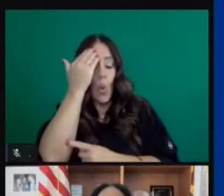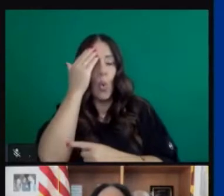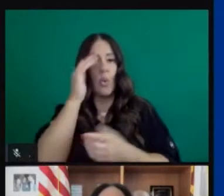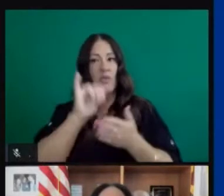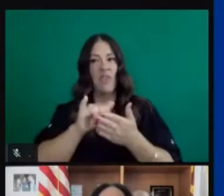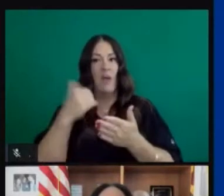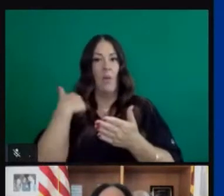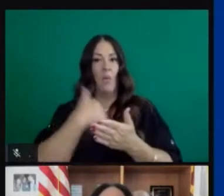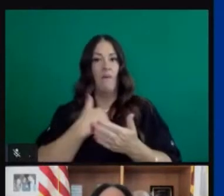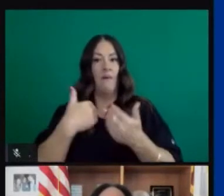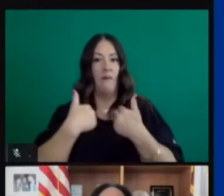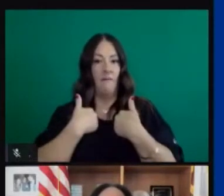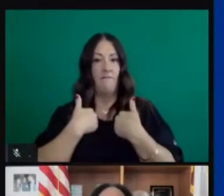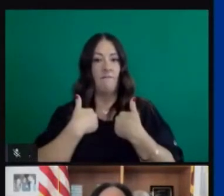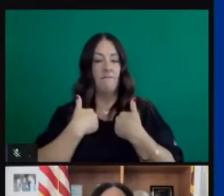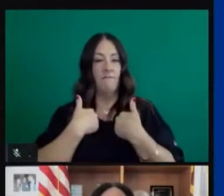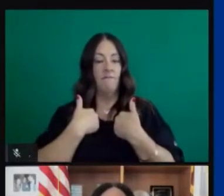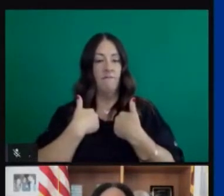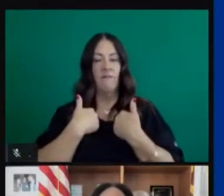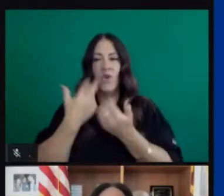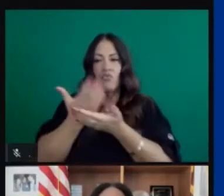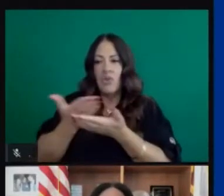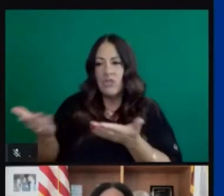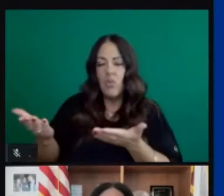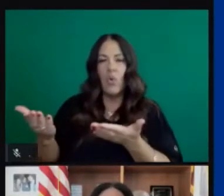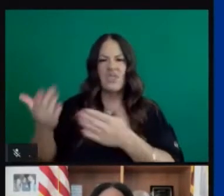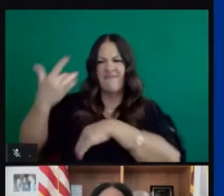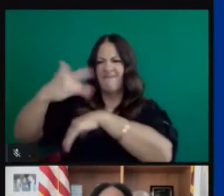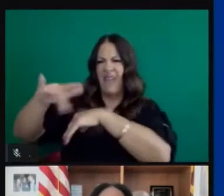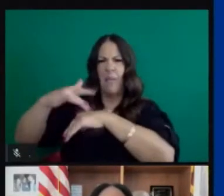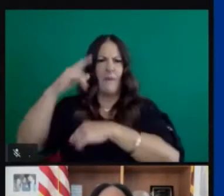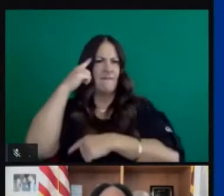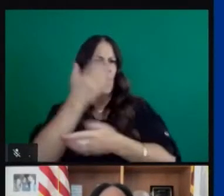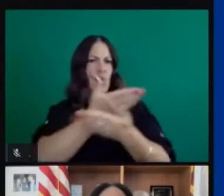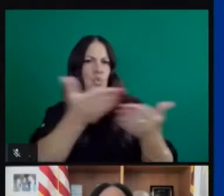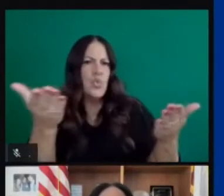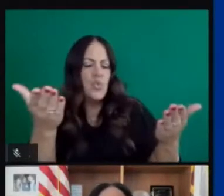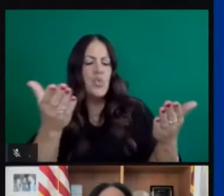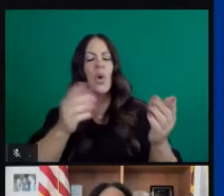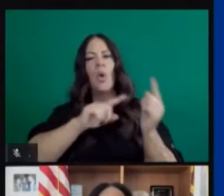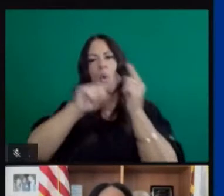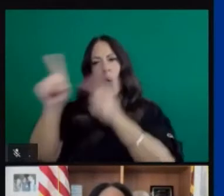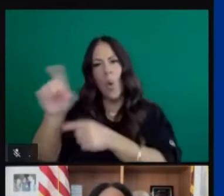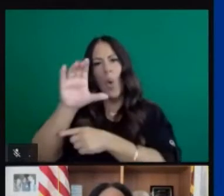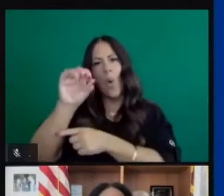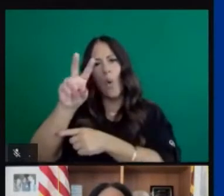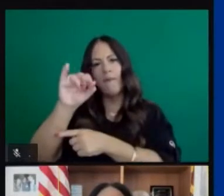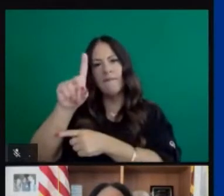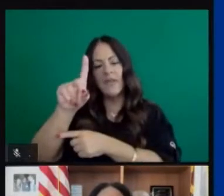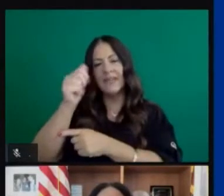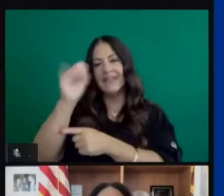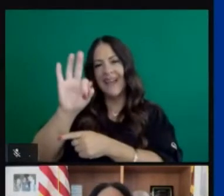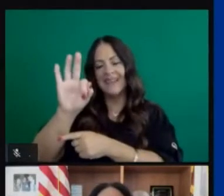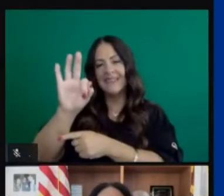that there are resources available at COVID-19